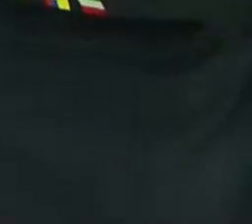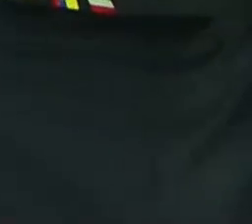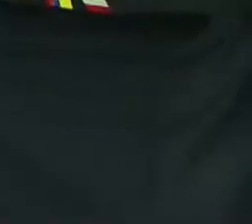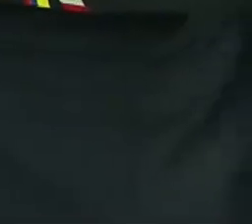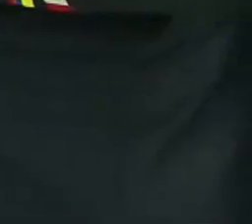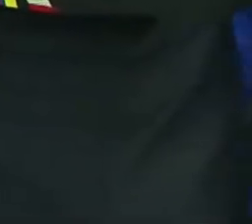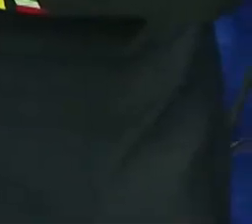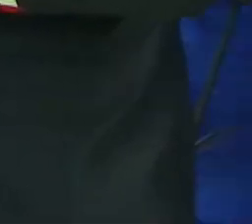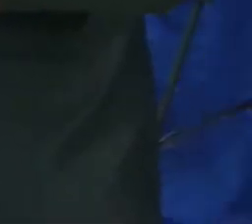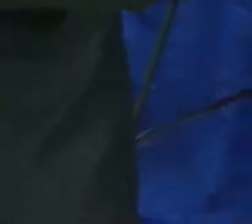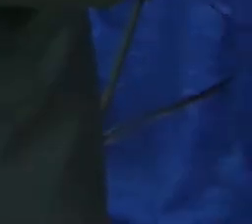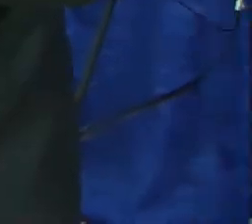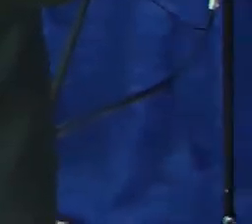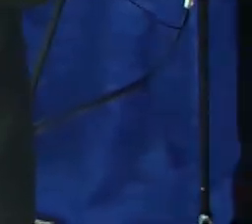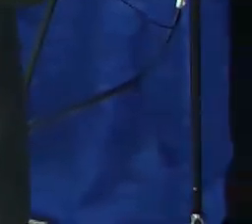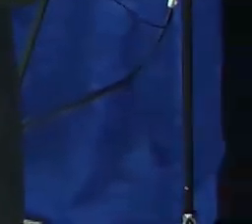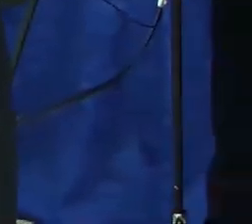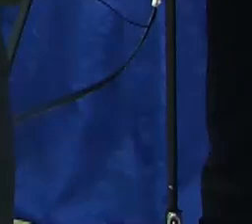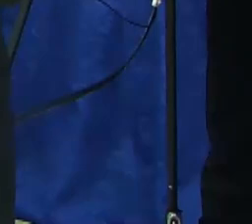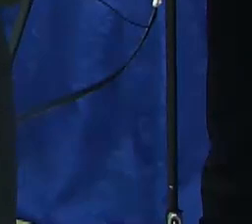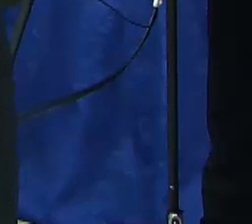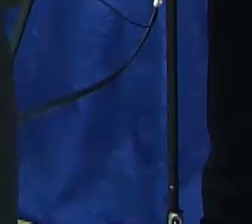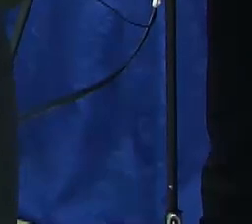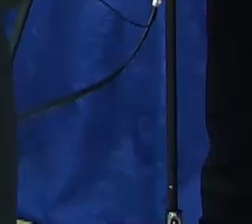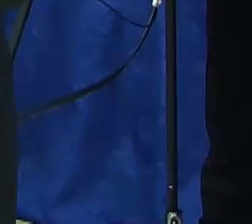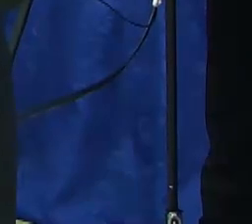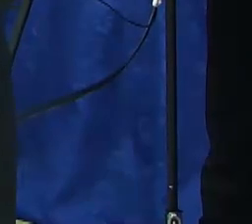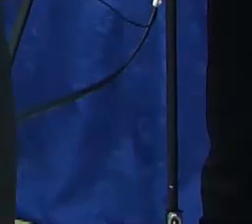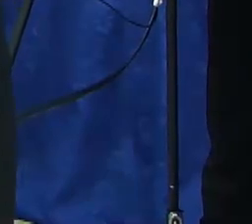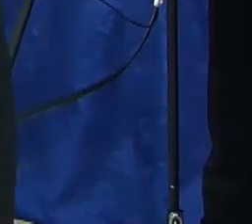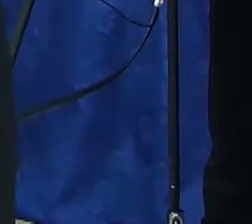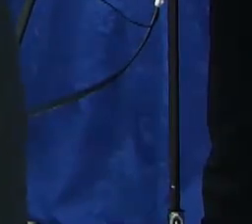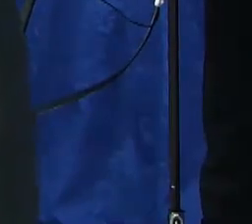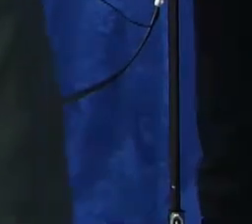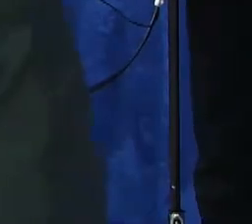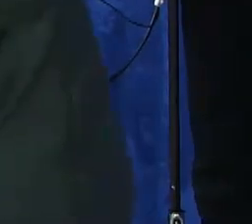Raise your hands. What did